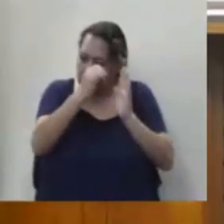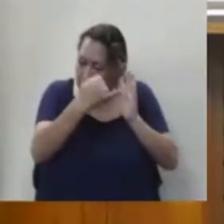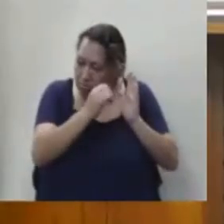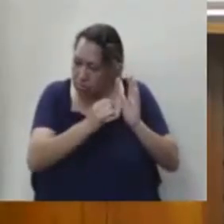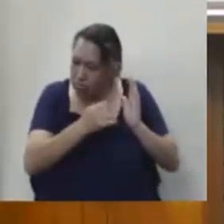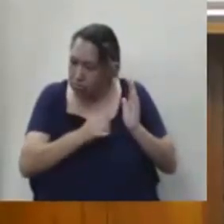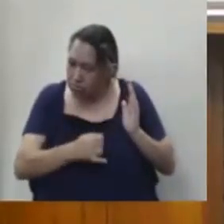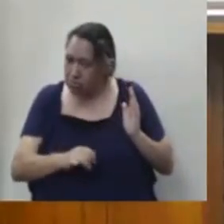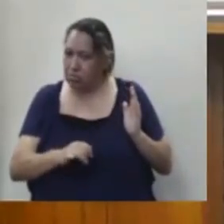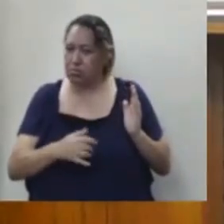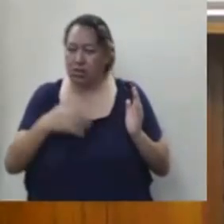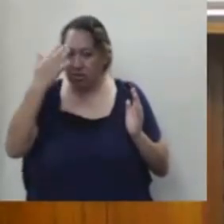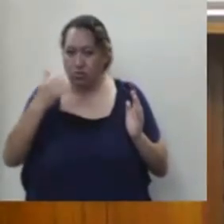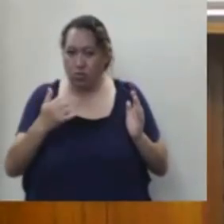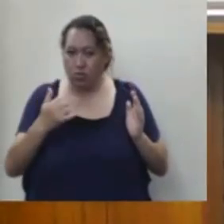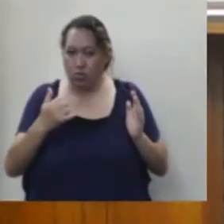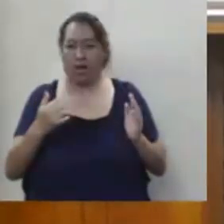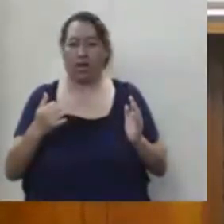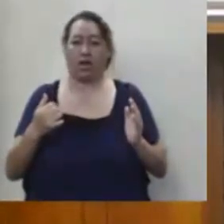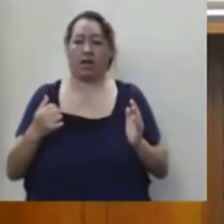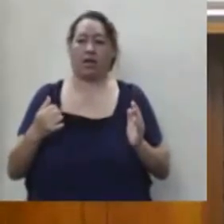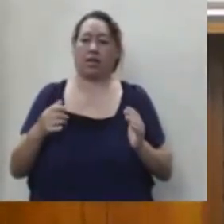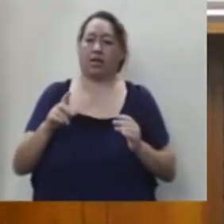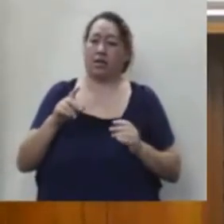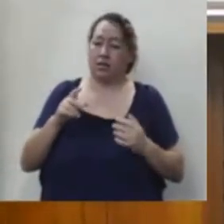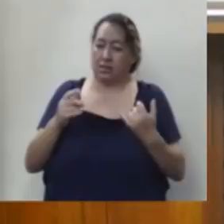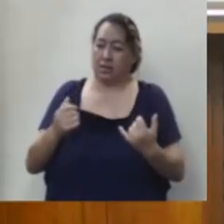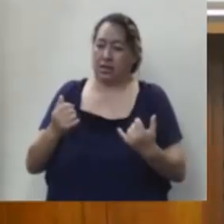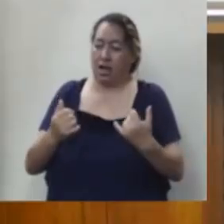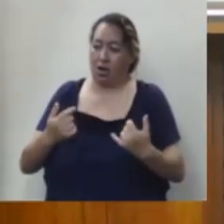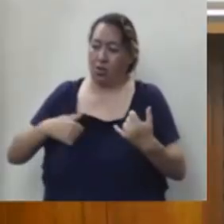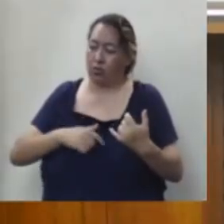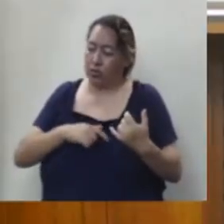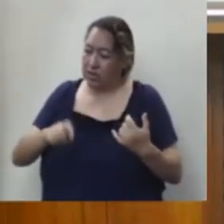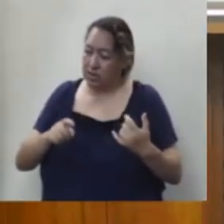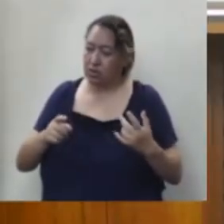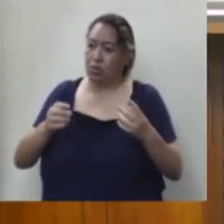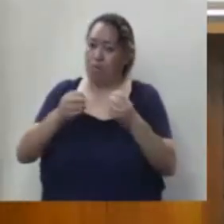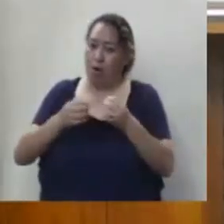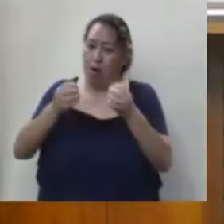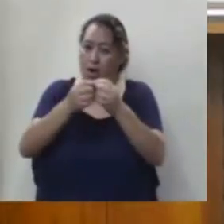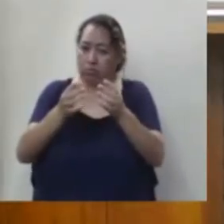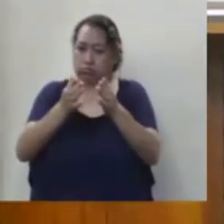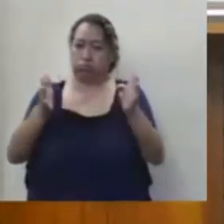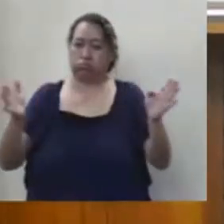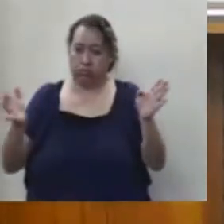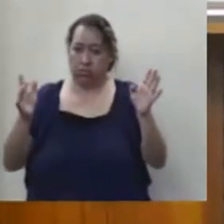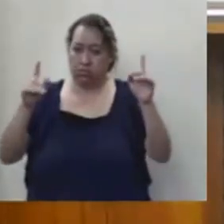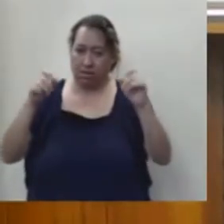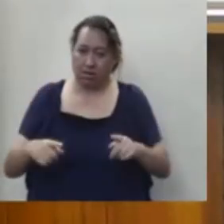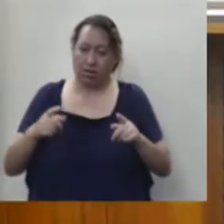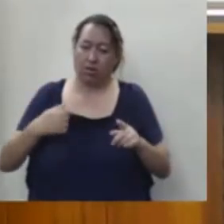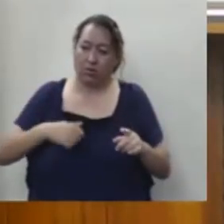Kevin, that we are going to again expand our testing, and we're going to start testing more